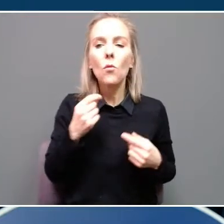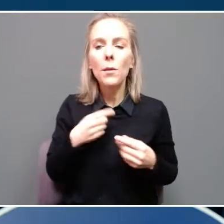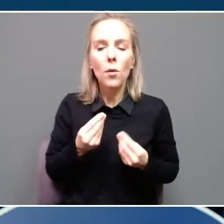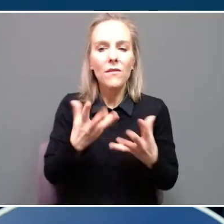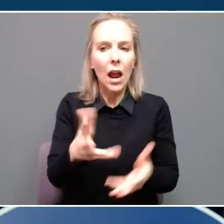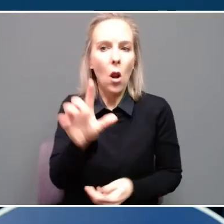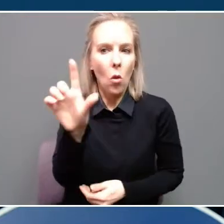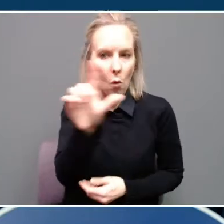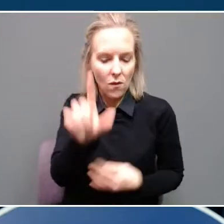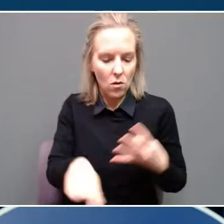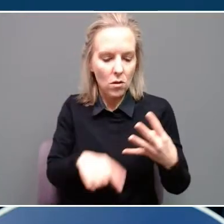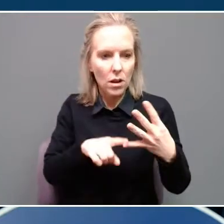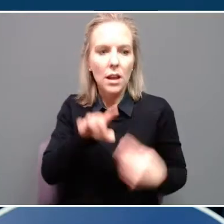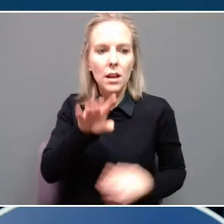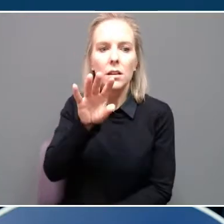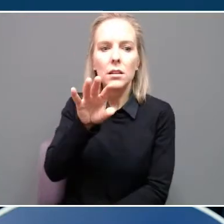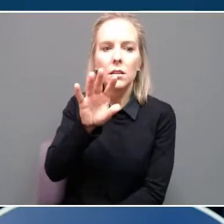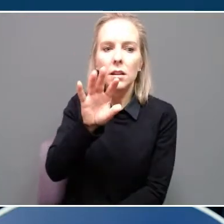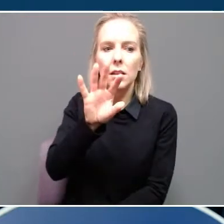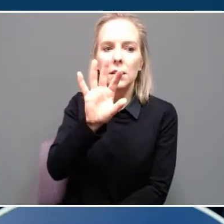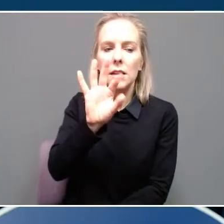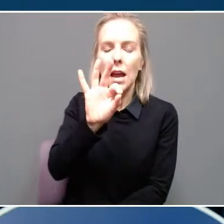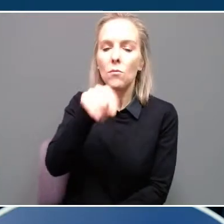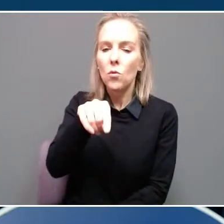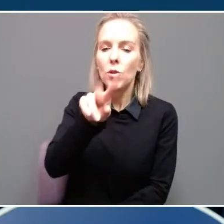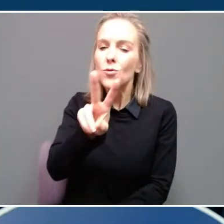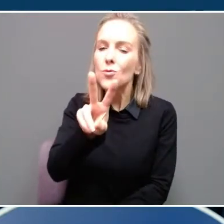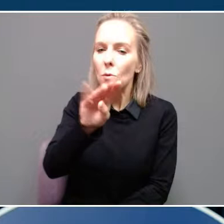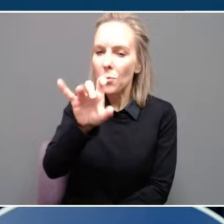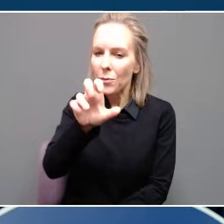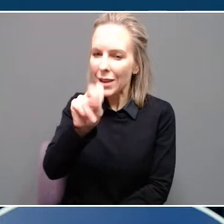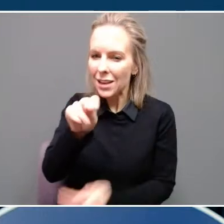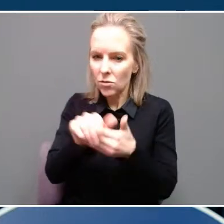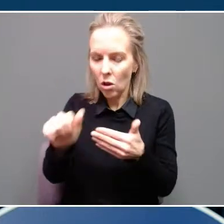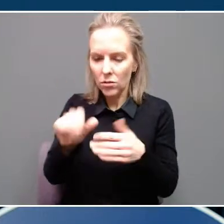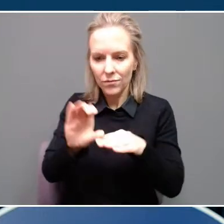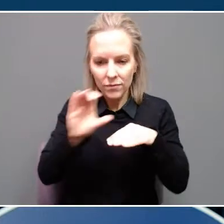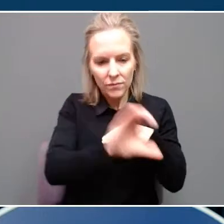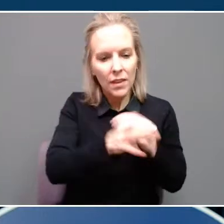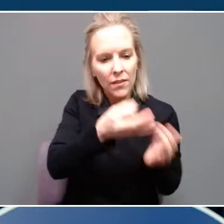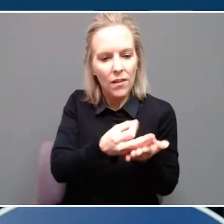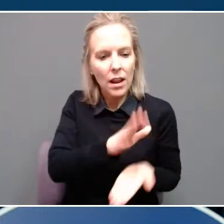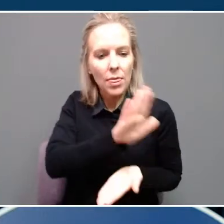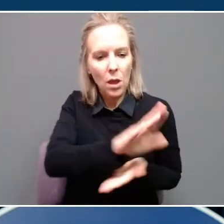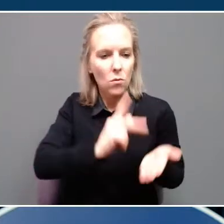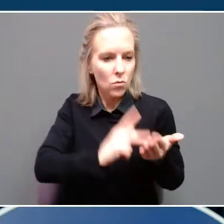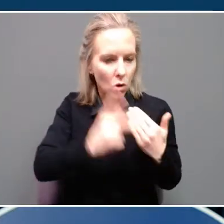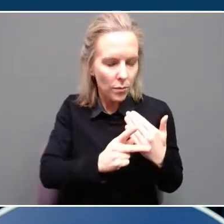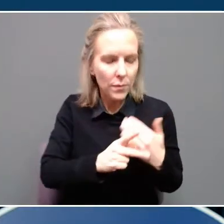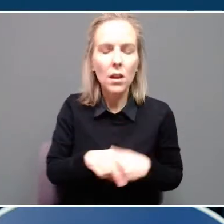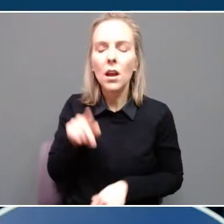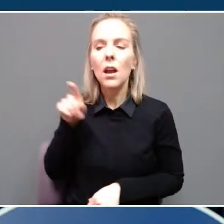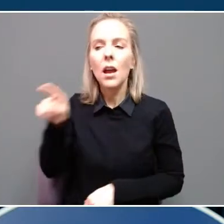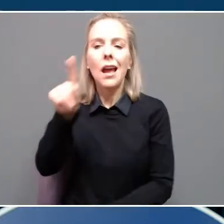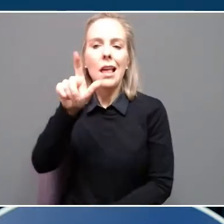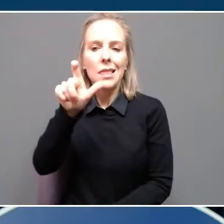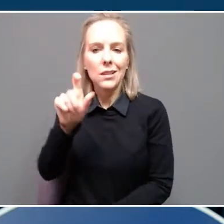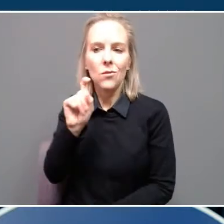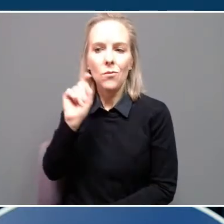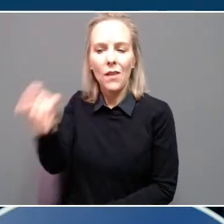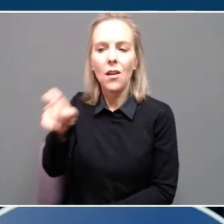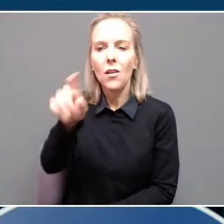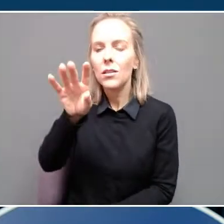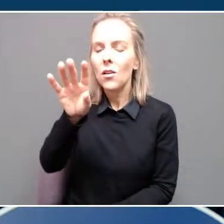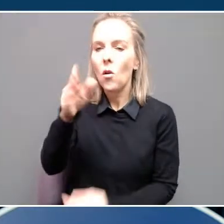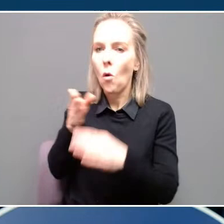million of additional funding to assist their programs, and Lexington over $46 million to help